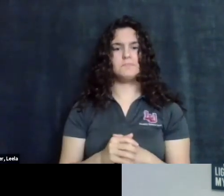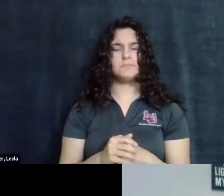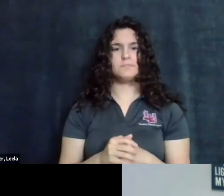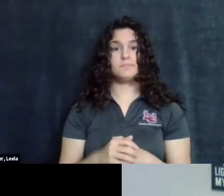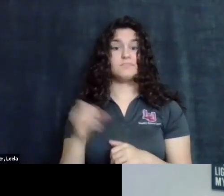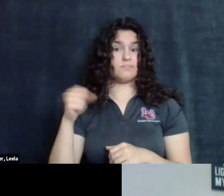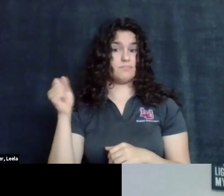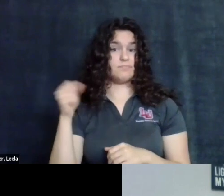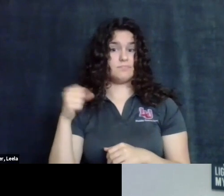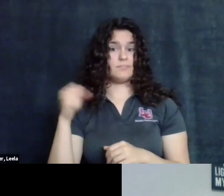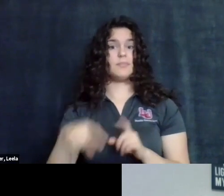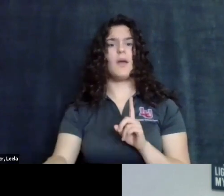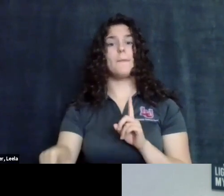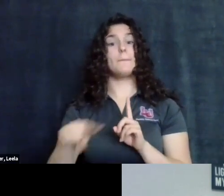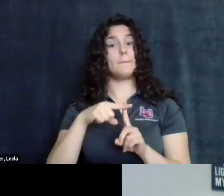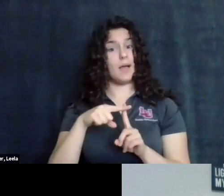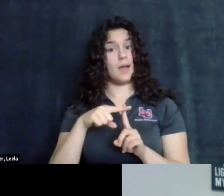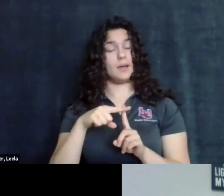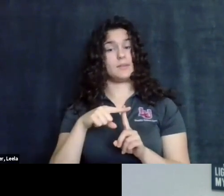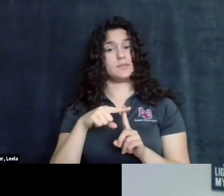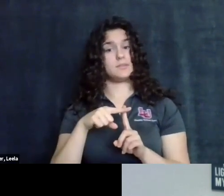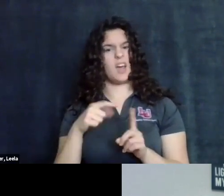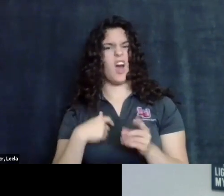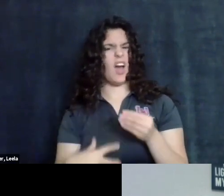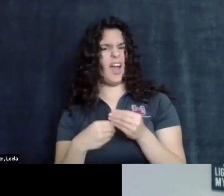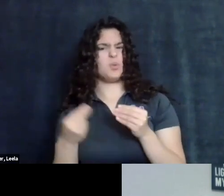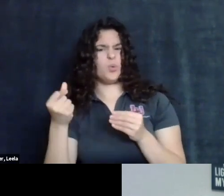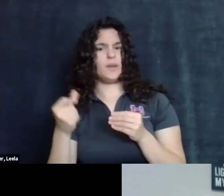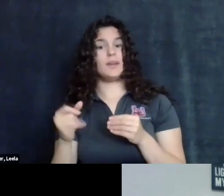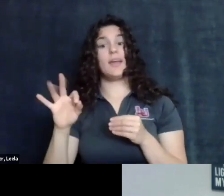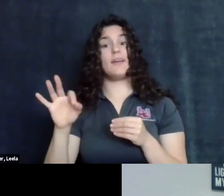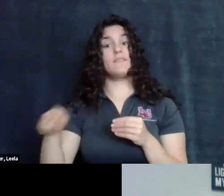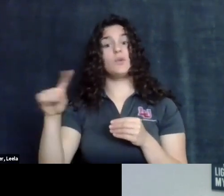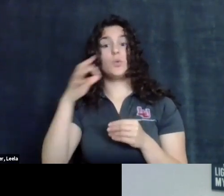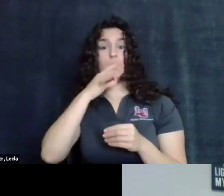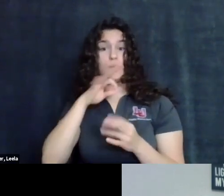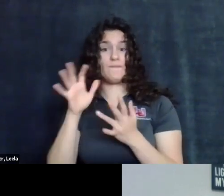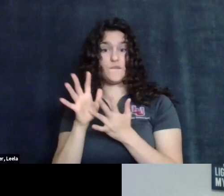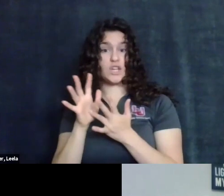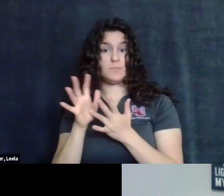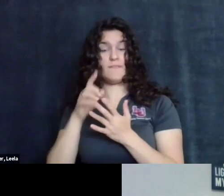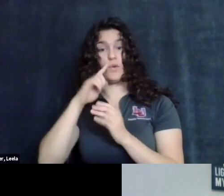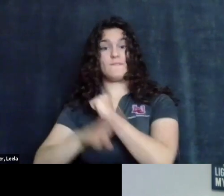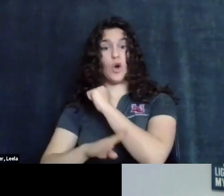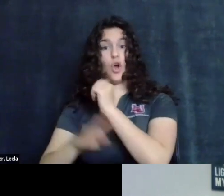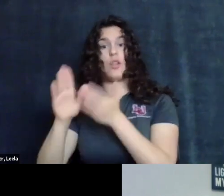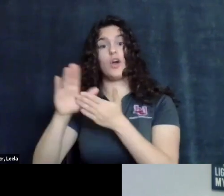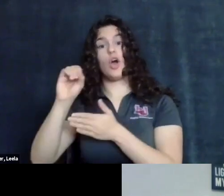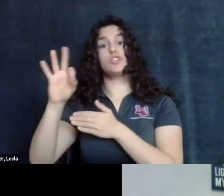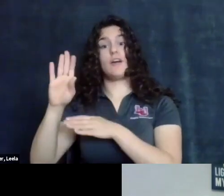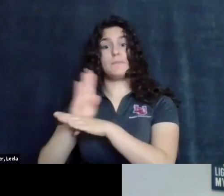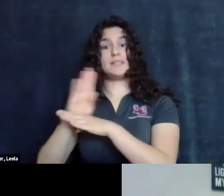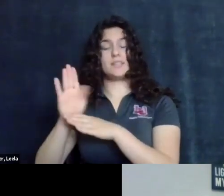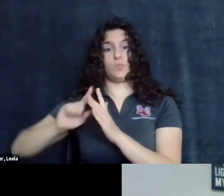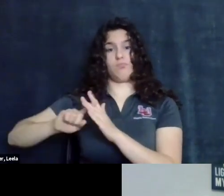Yeah. And I just want to speak on this real quickly. For any incoming freshmen, for the fall, the College of Business is going to be